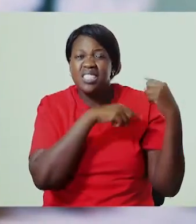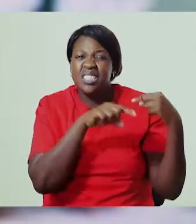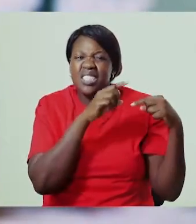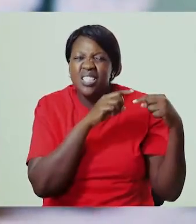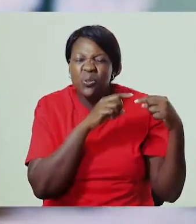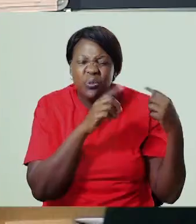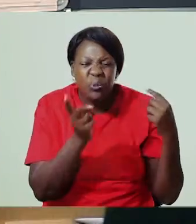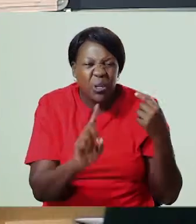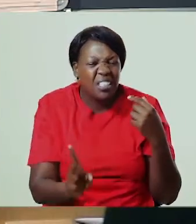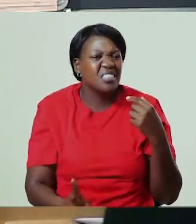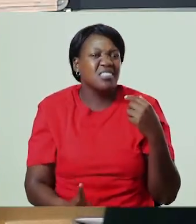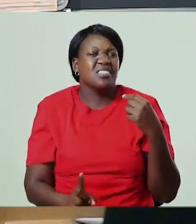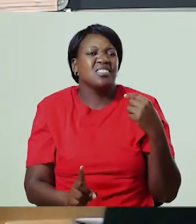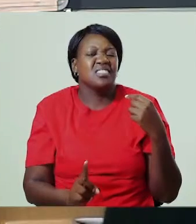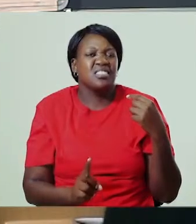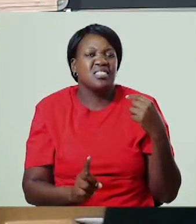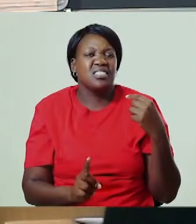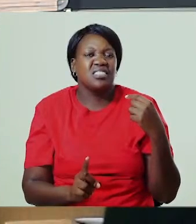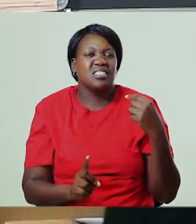Omni what? Okay.